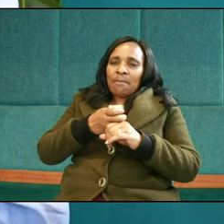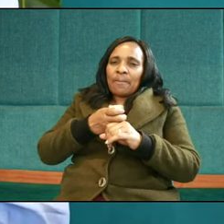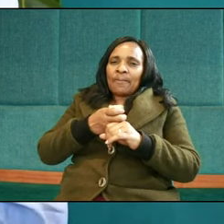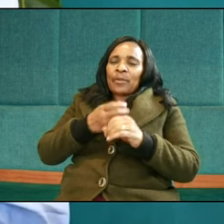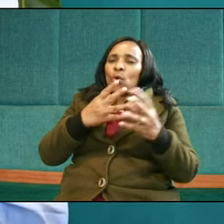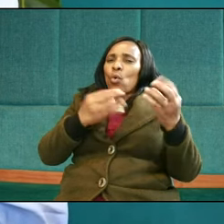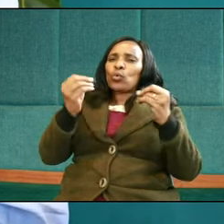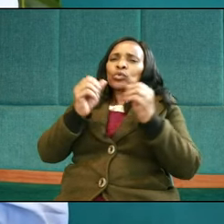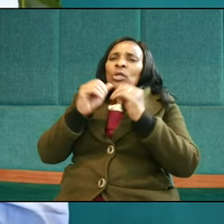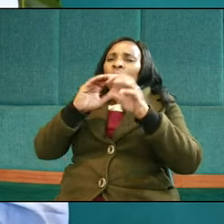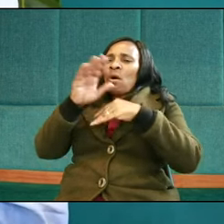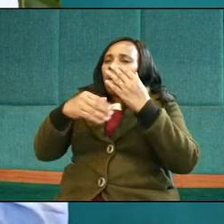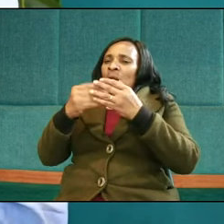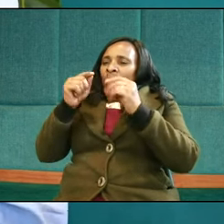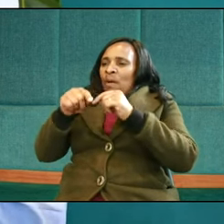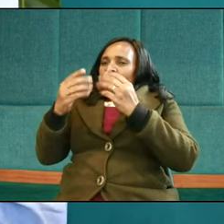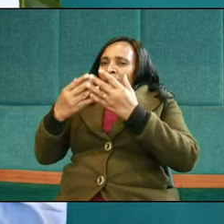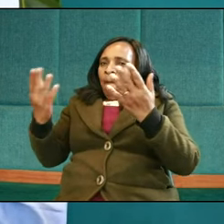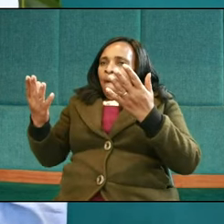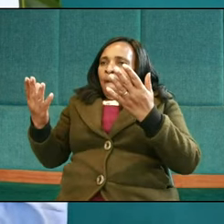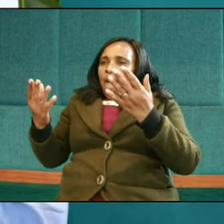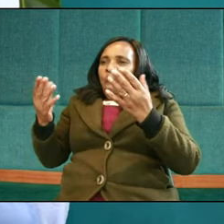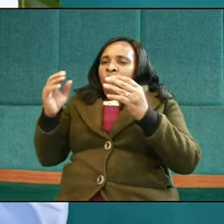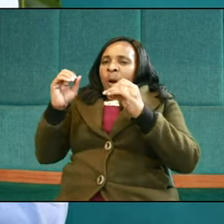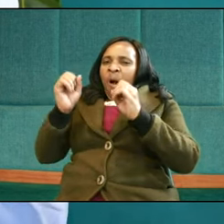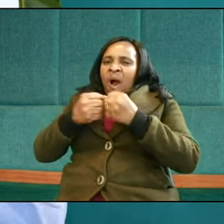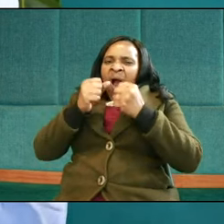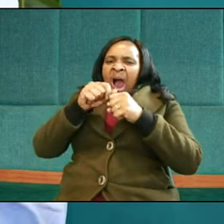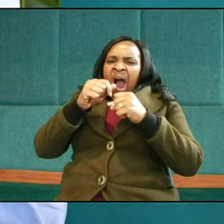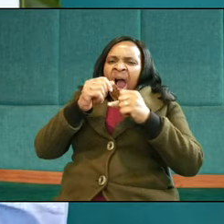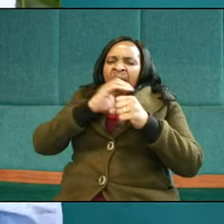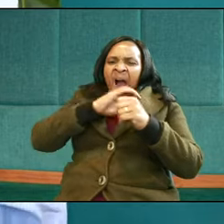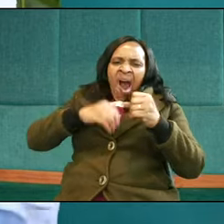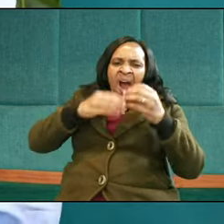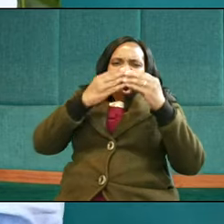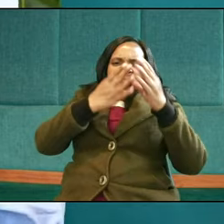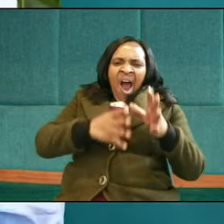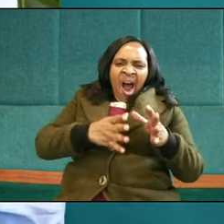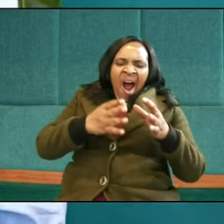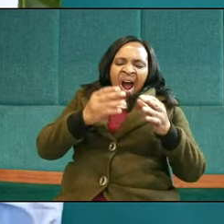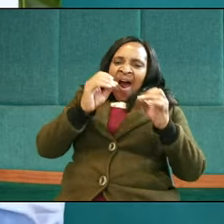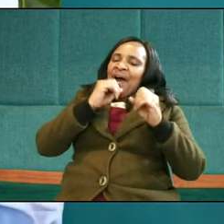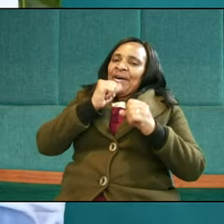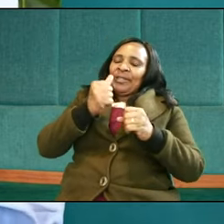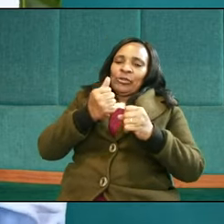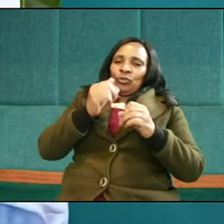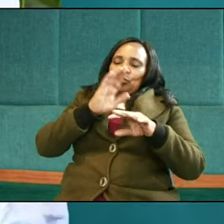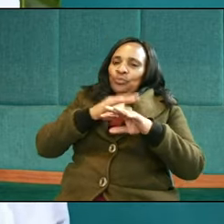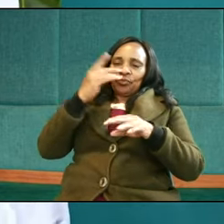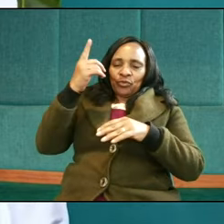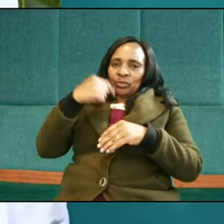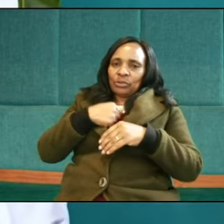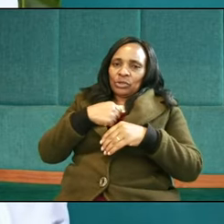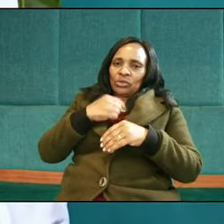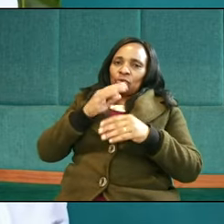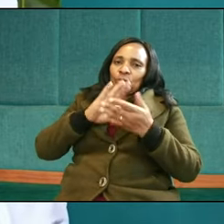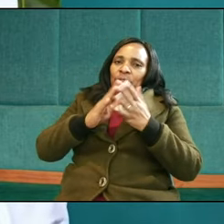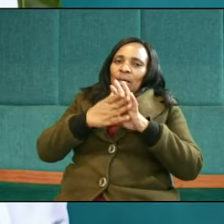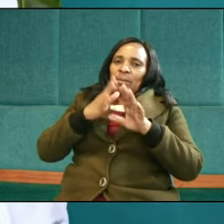to go with all these other things, save this being a charismatic leader. It's not necessary for you to be a good